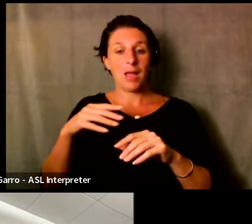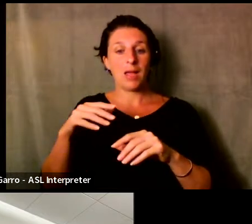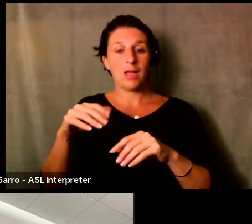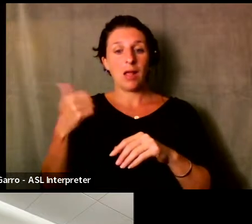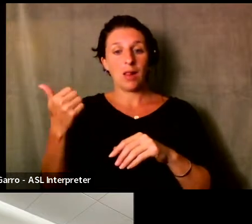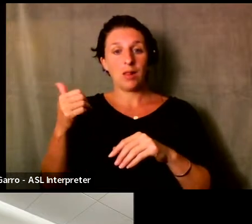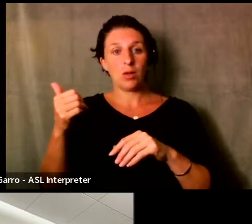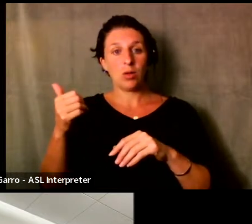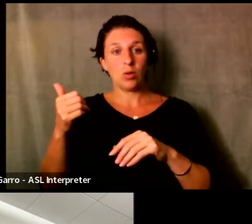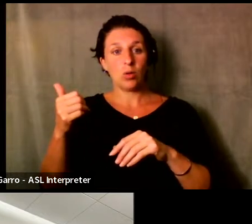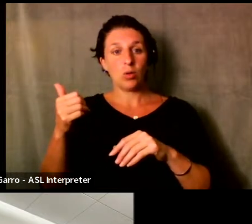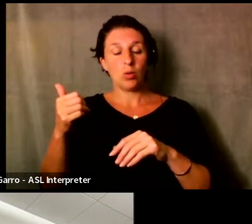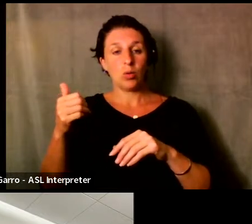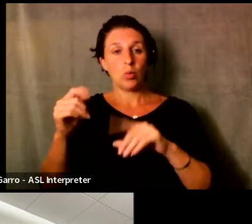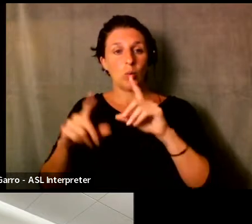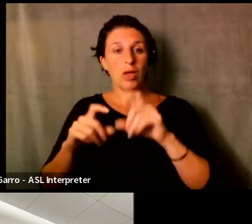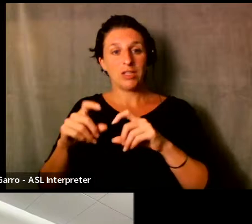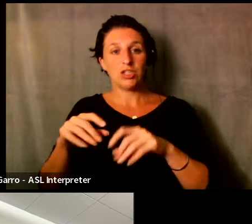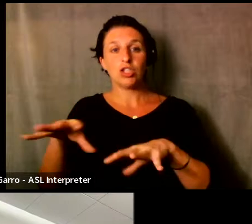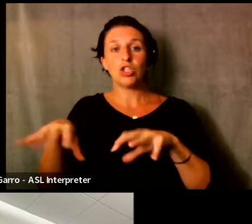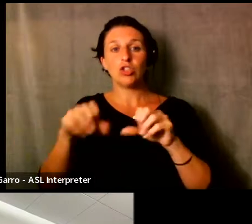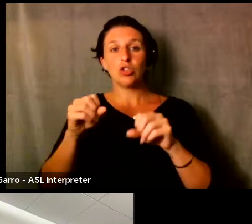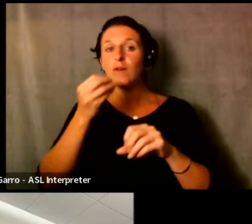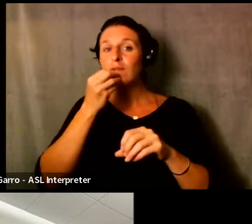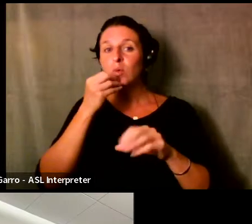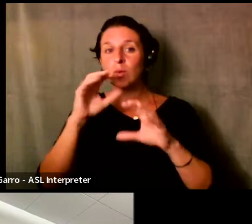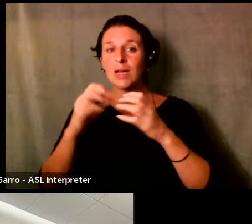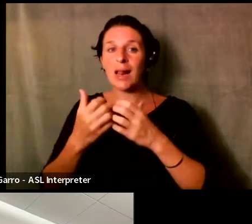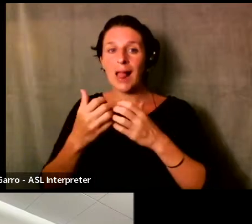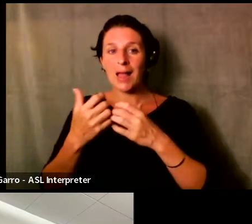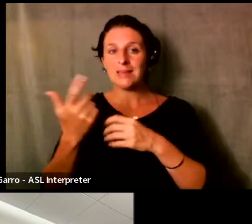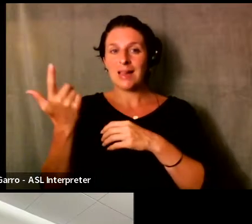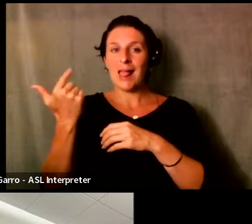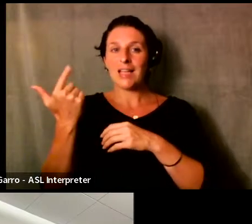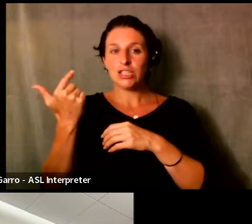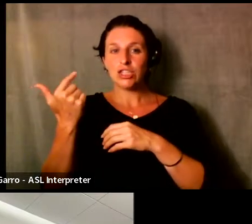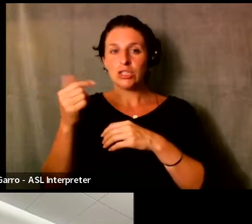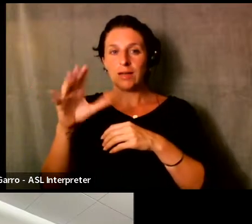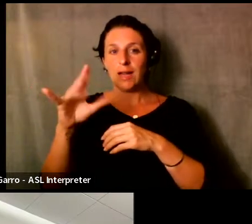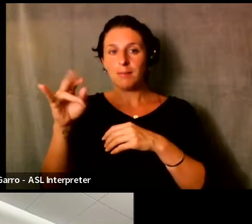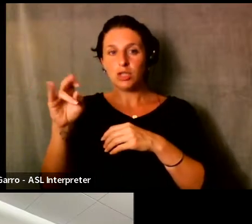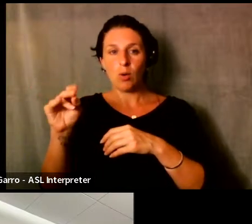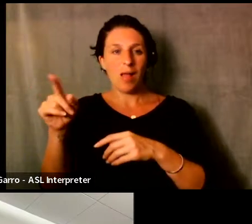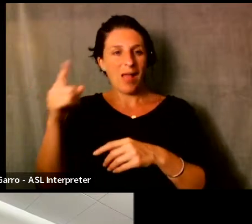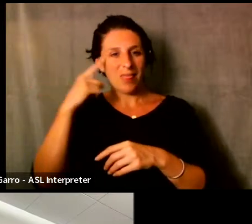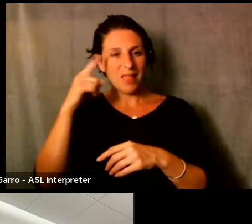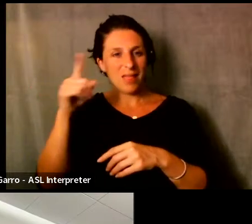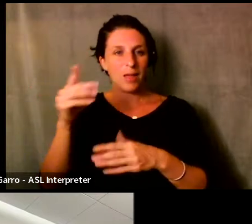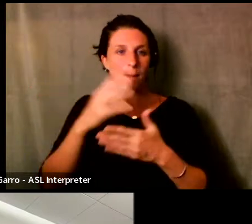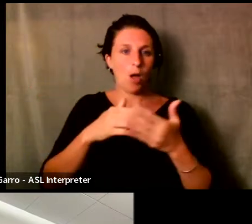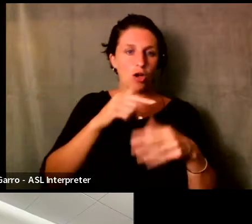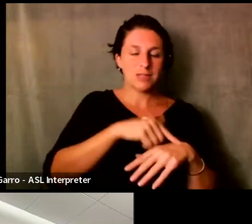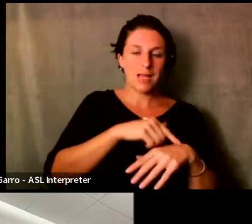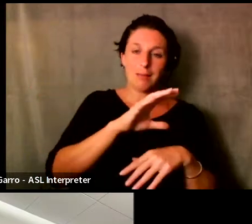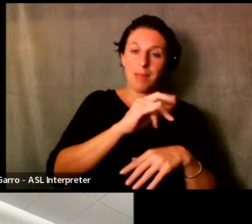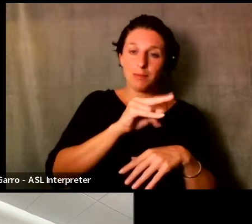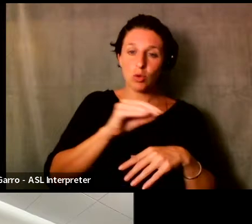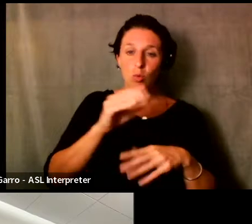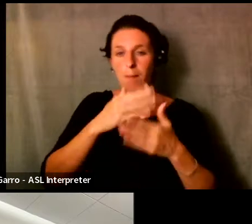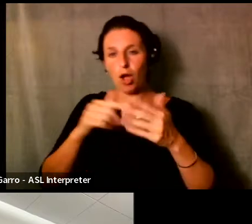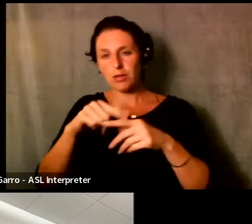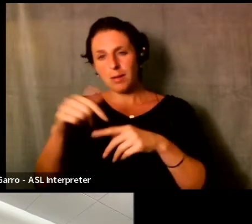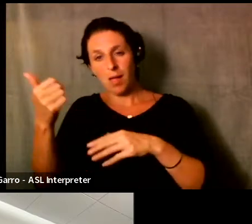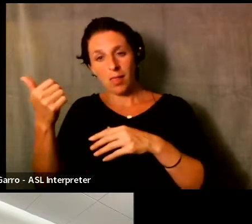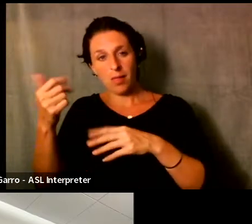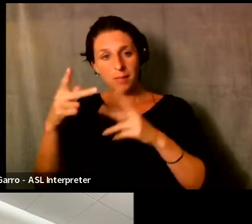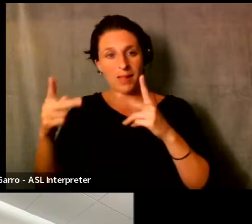the foods class last year at Cappuccino, and that teacher was part-time at Cappuccino, part-time somewhere else, but some days were